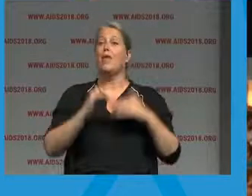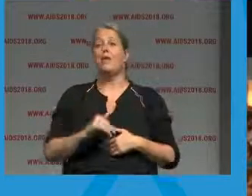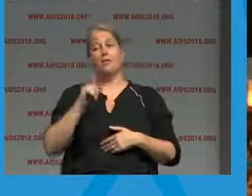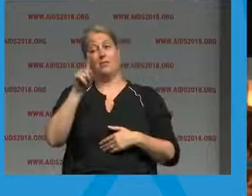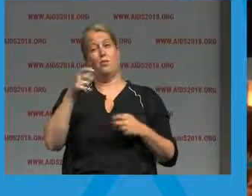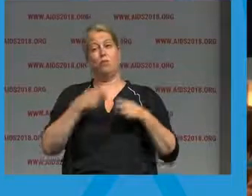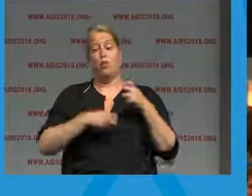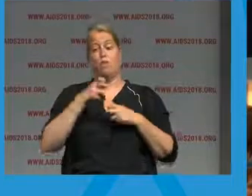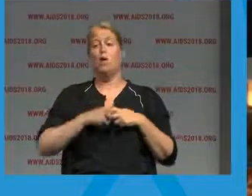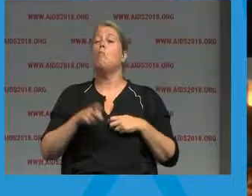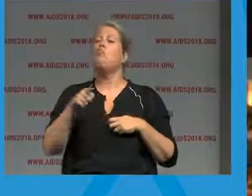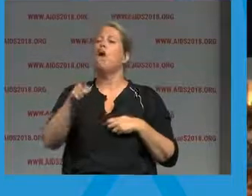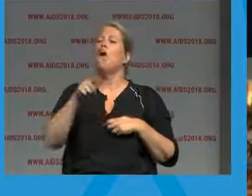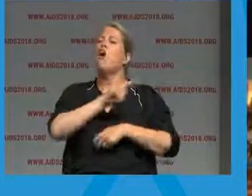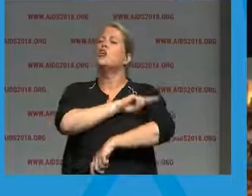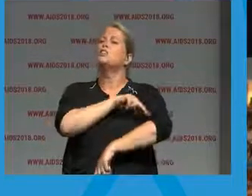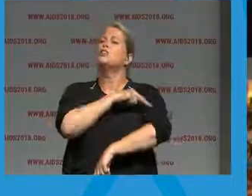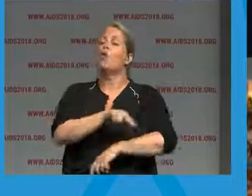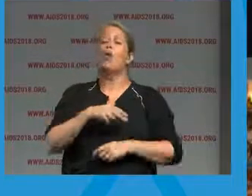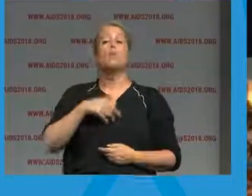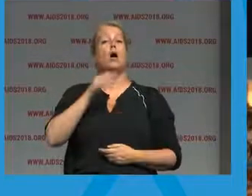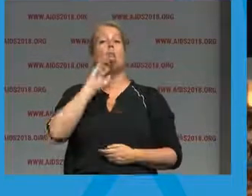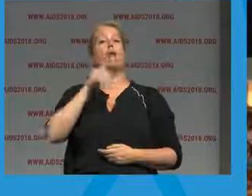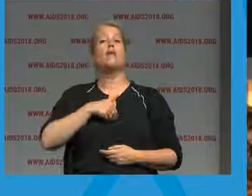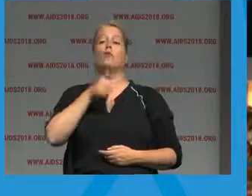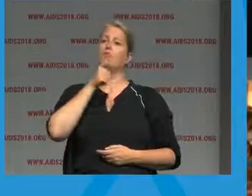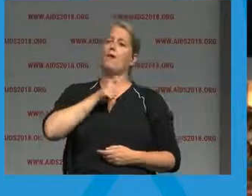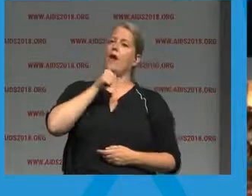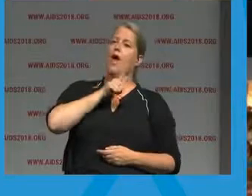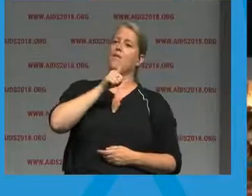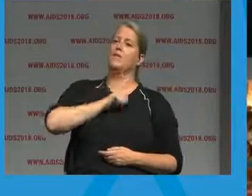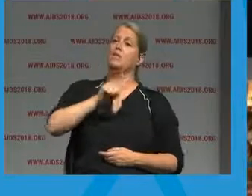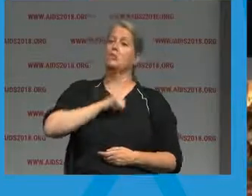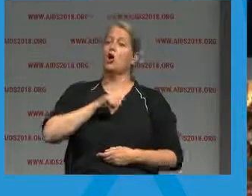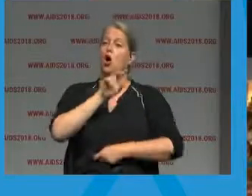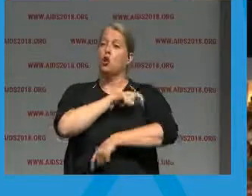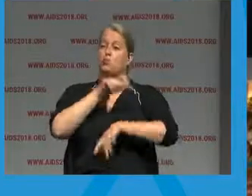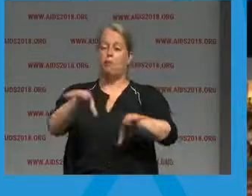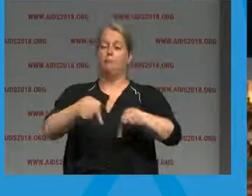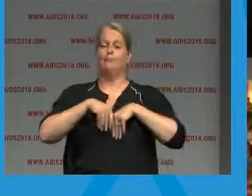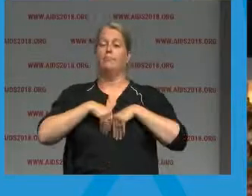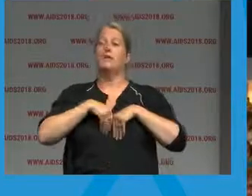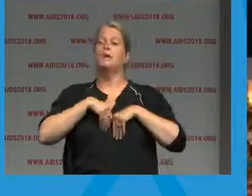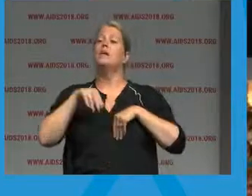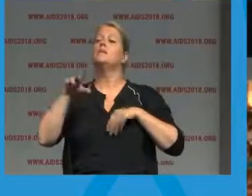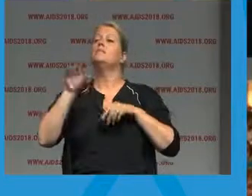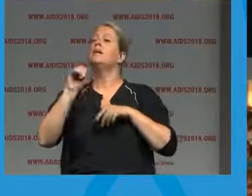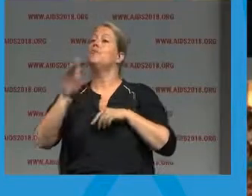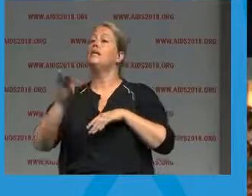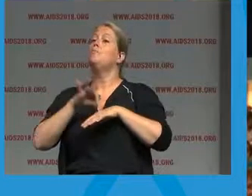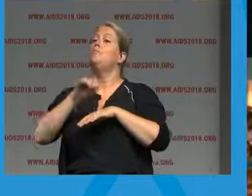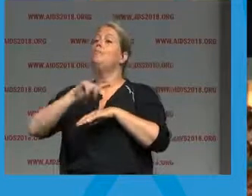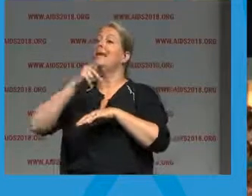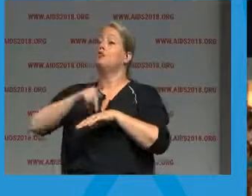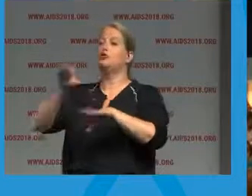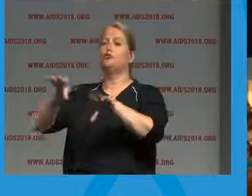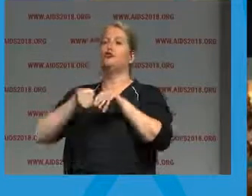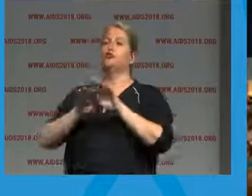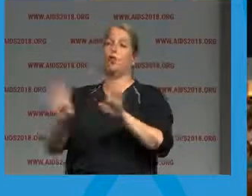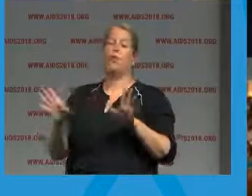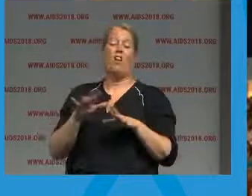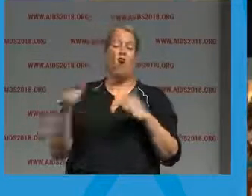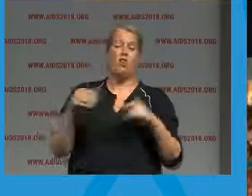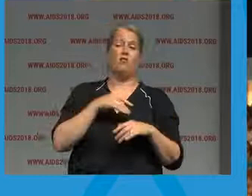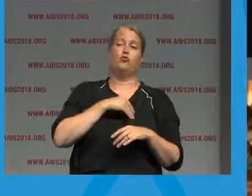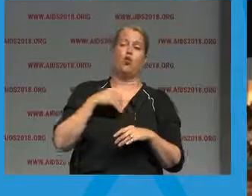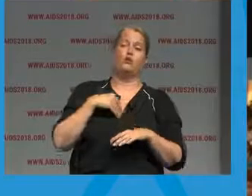No private hospitals are interested in taking MDR tuberculosis patient as inpatients. A lot of doctors are not interested in working. So we have